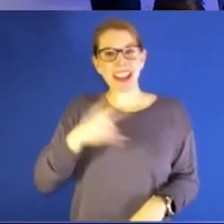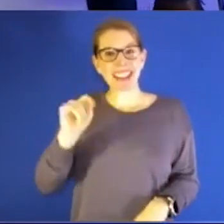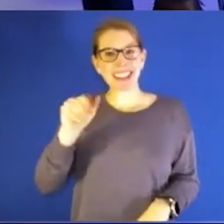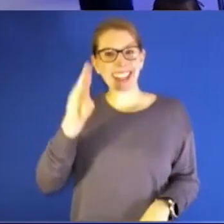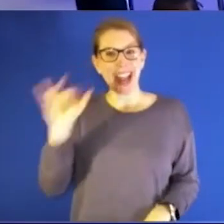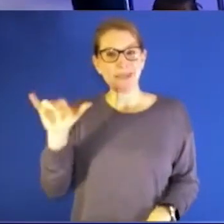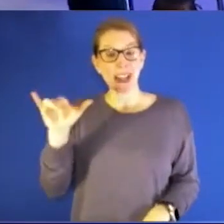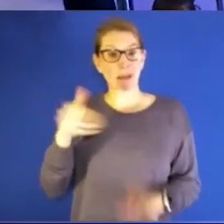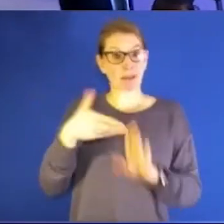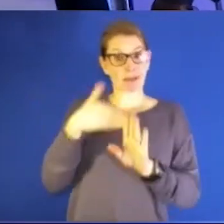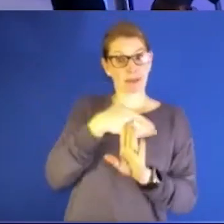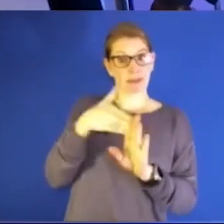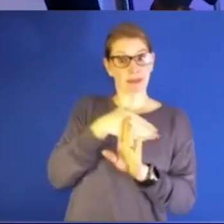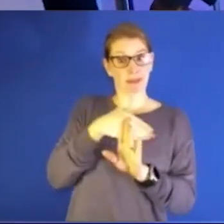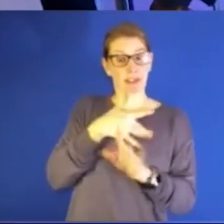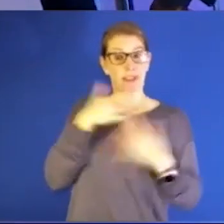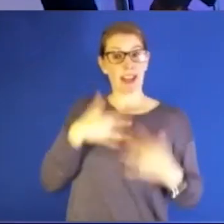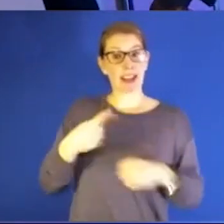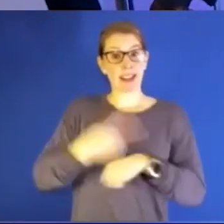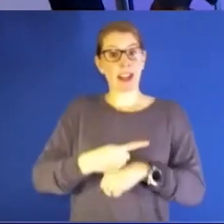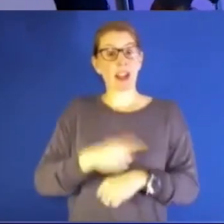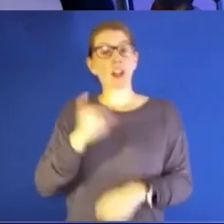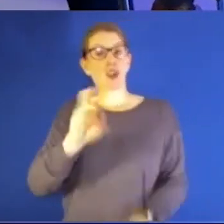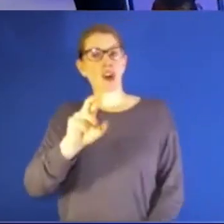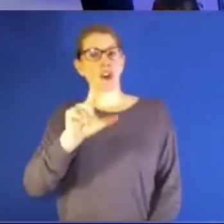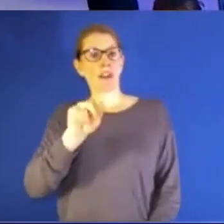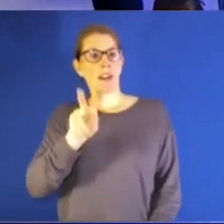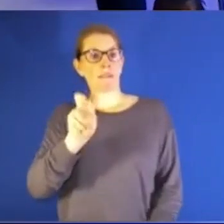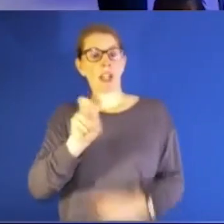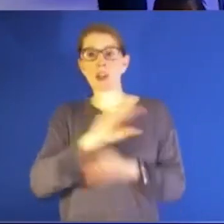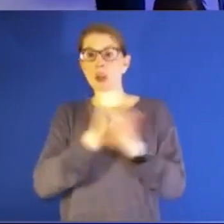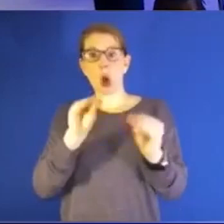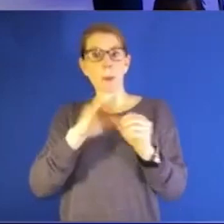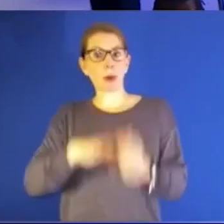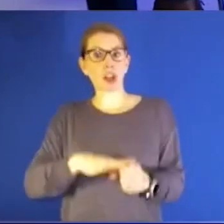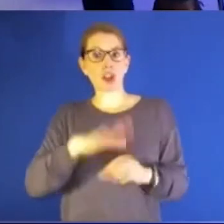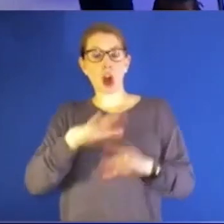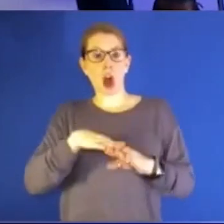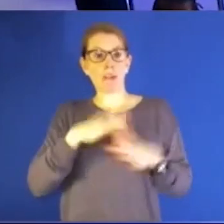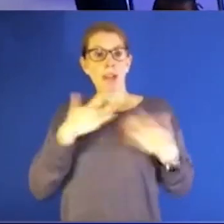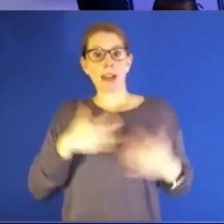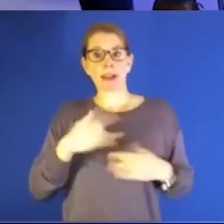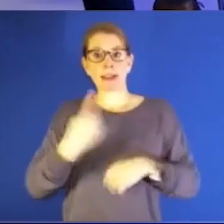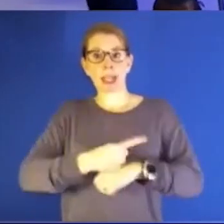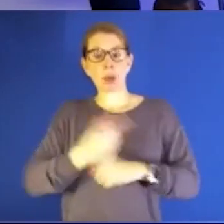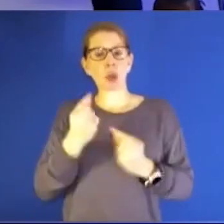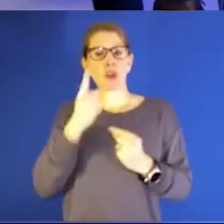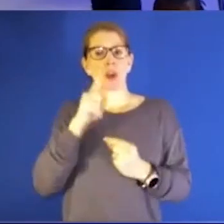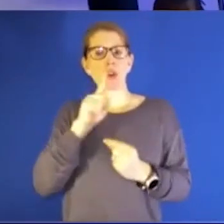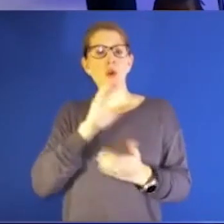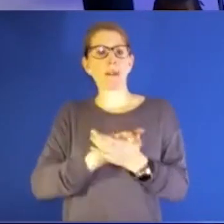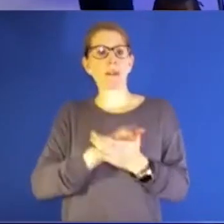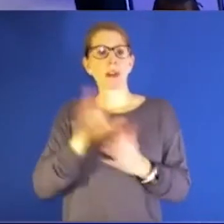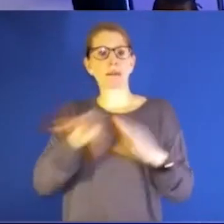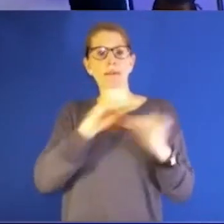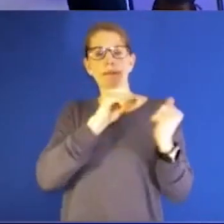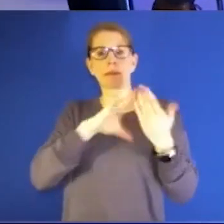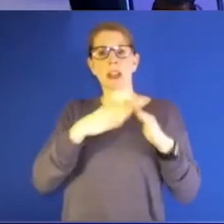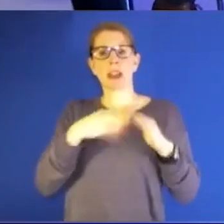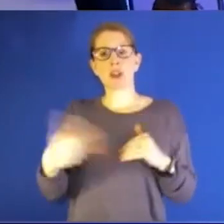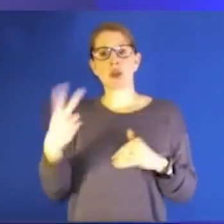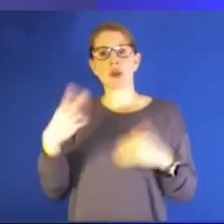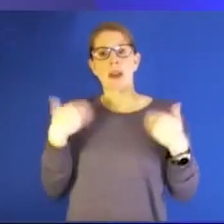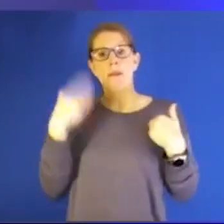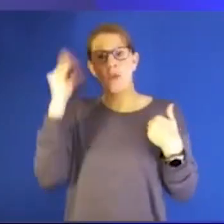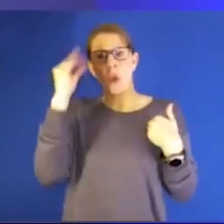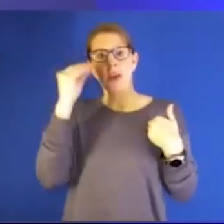2 big days in a row. Dr. Love, no pressure on Valentine's Day. What do you do for your wife? We're going out of town. We got 2 young boys. We're going to take them